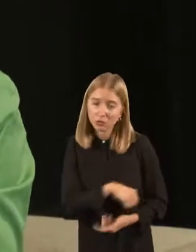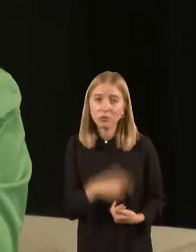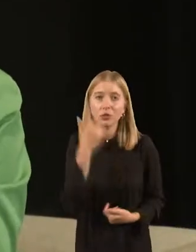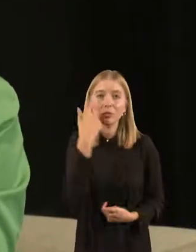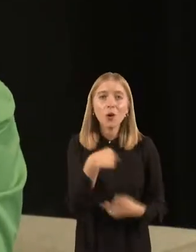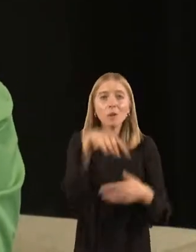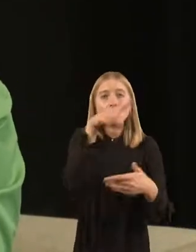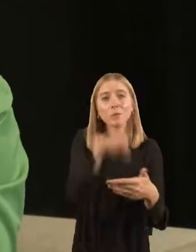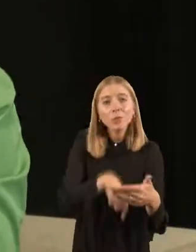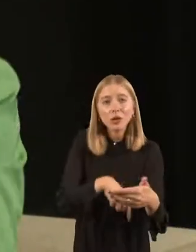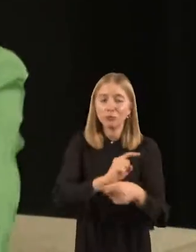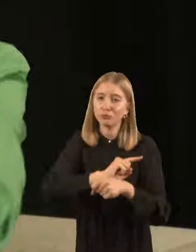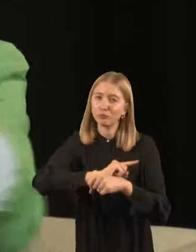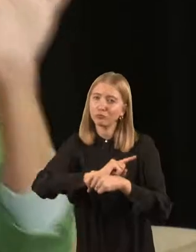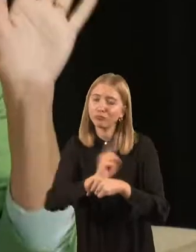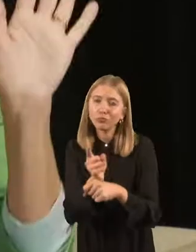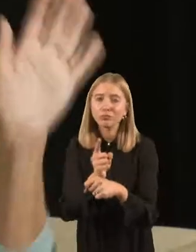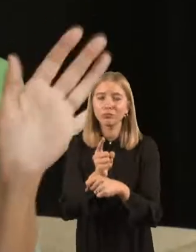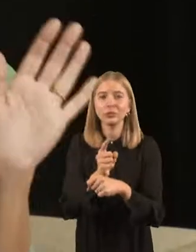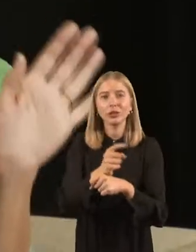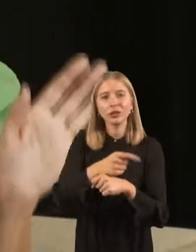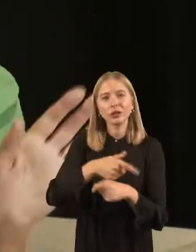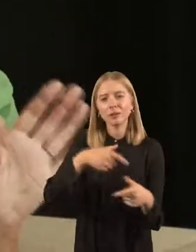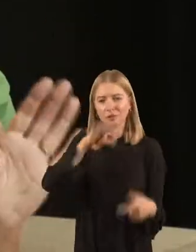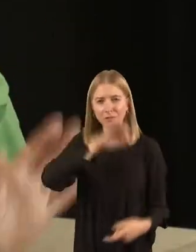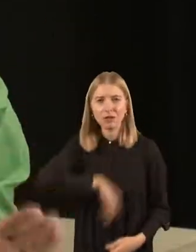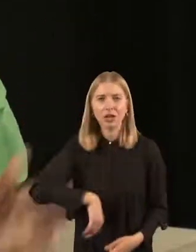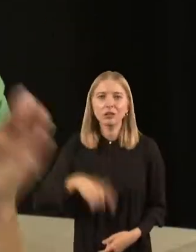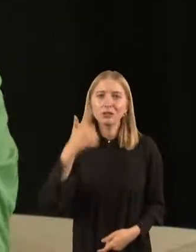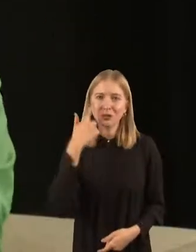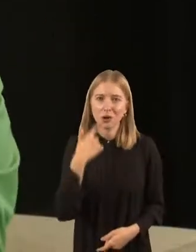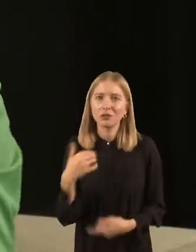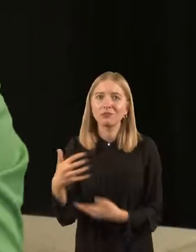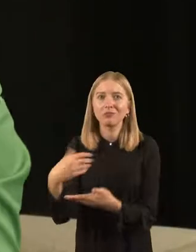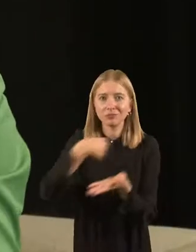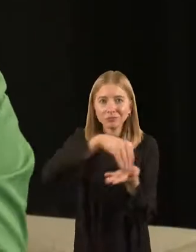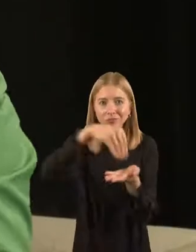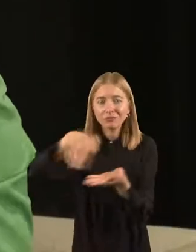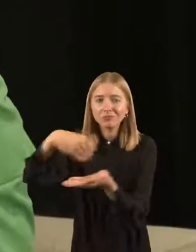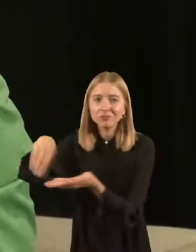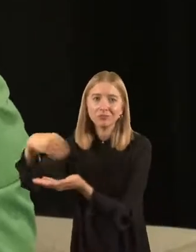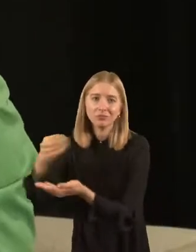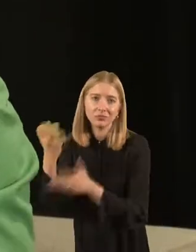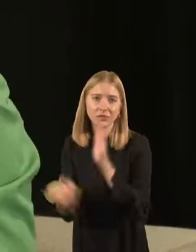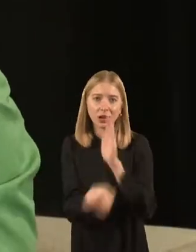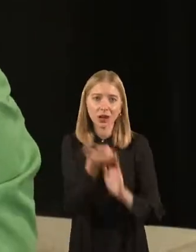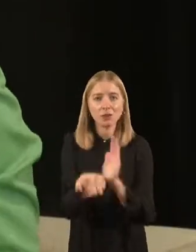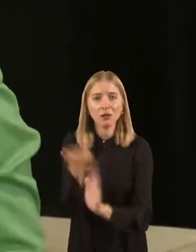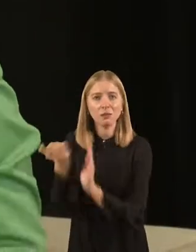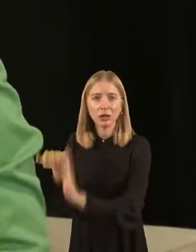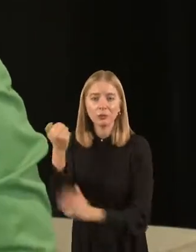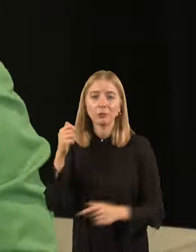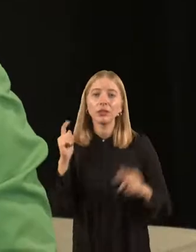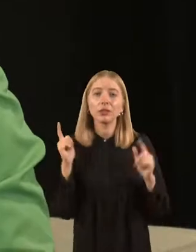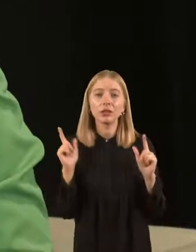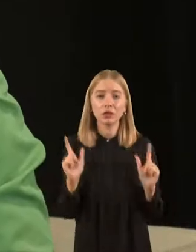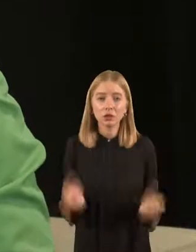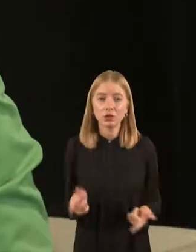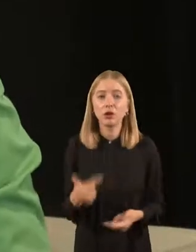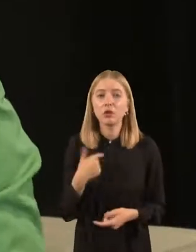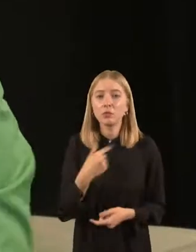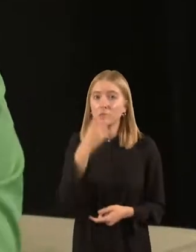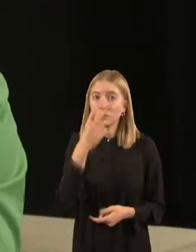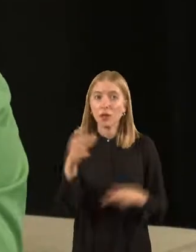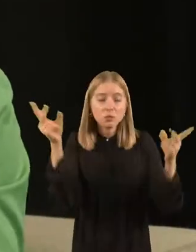the forthcoming generations. And as citizens, we want everything to happen more efficiently, more